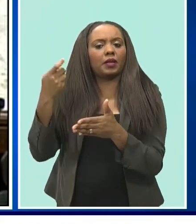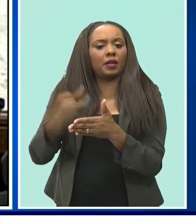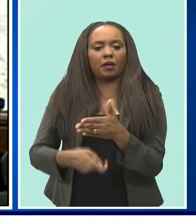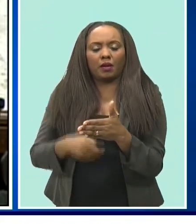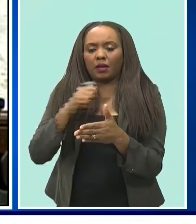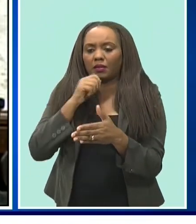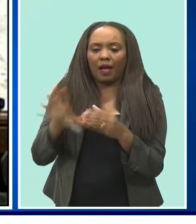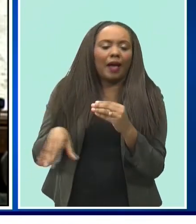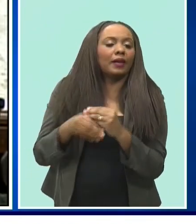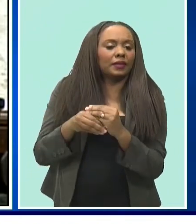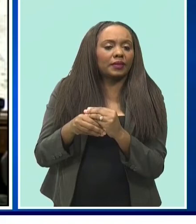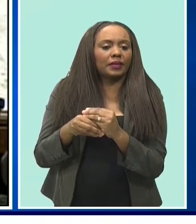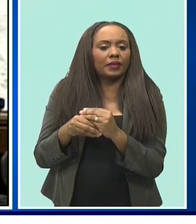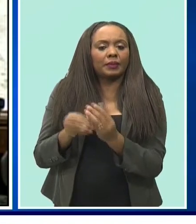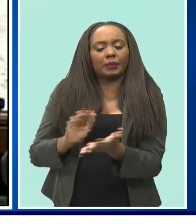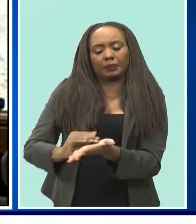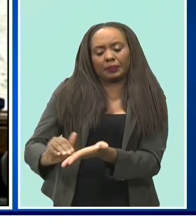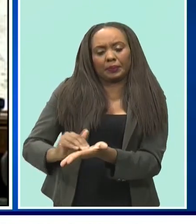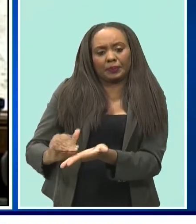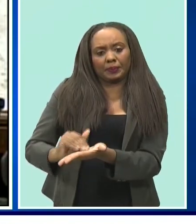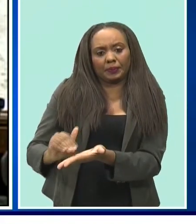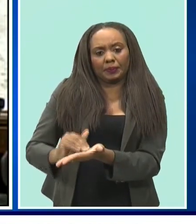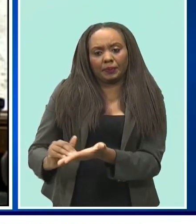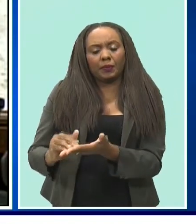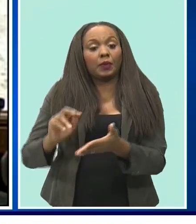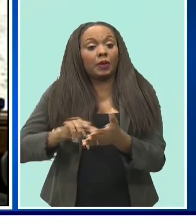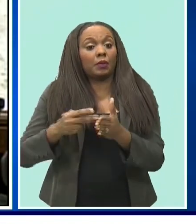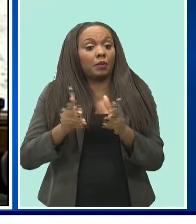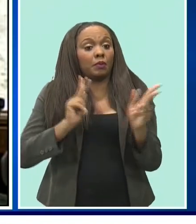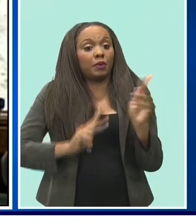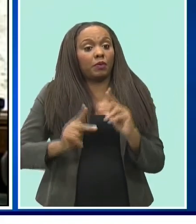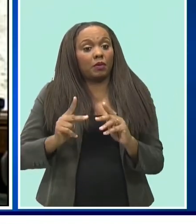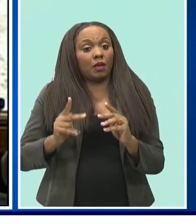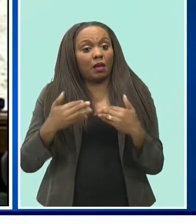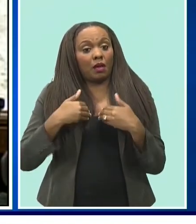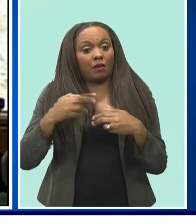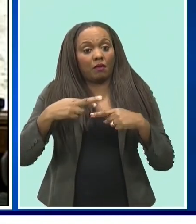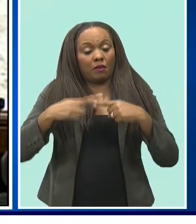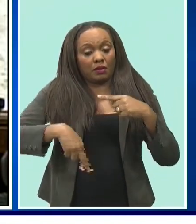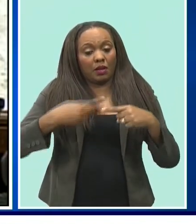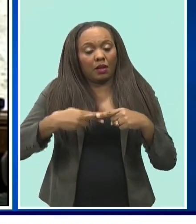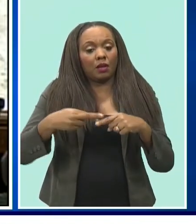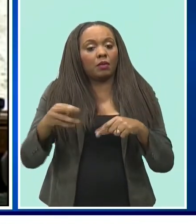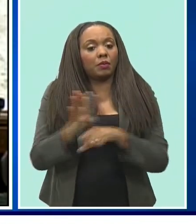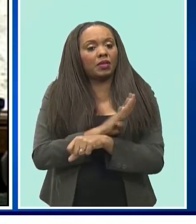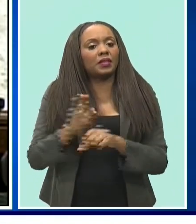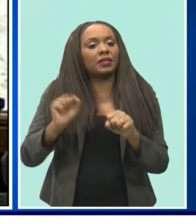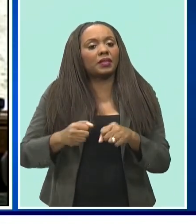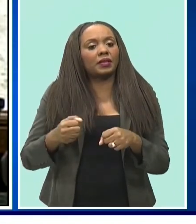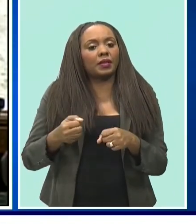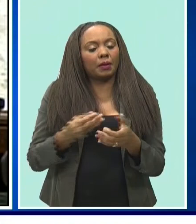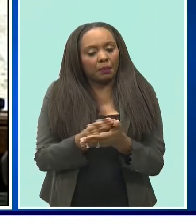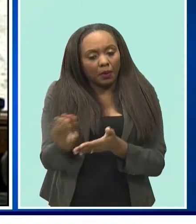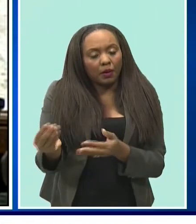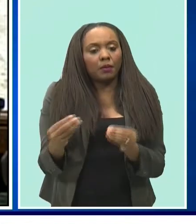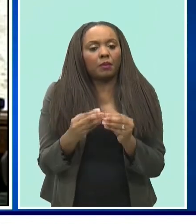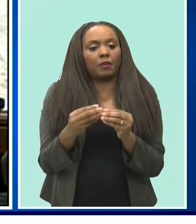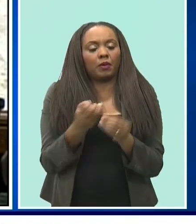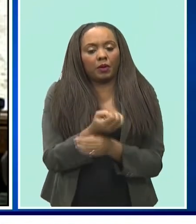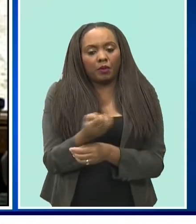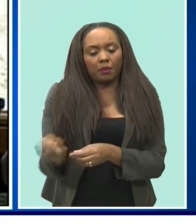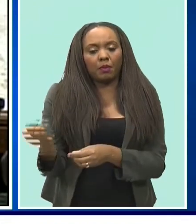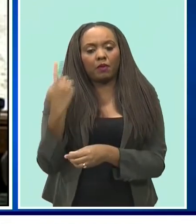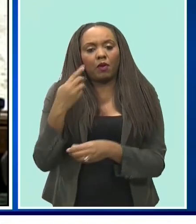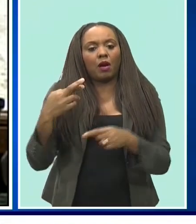business could be incentivized to purchase more equipment to assist in the shredding and the recycling